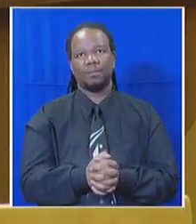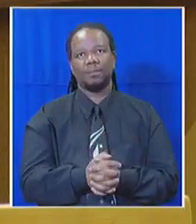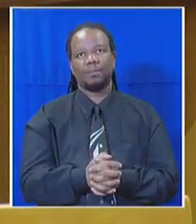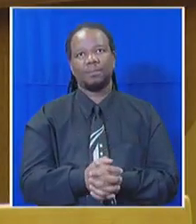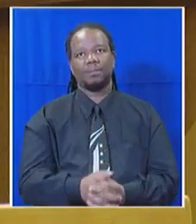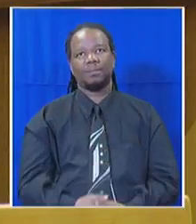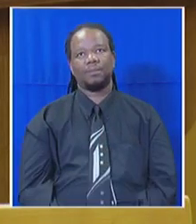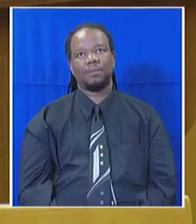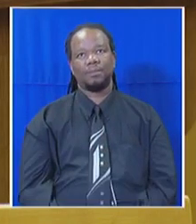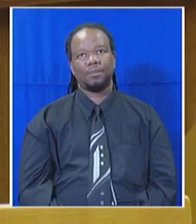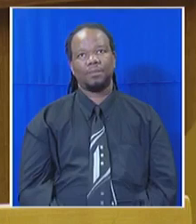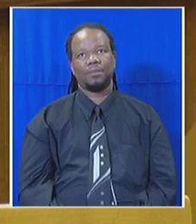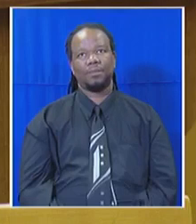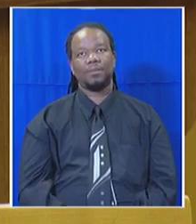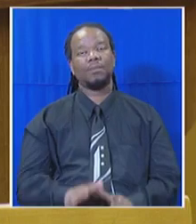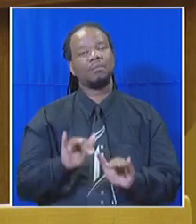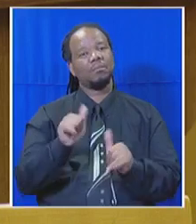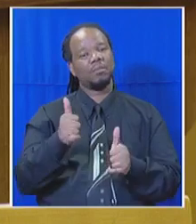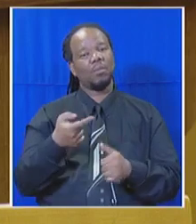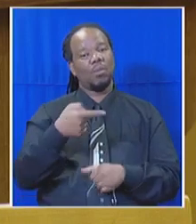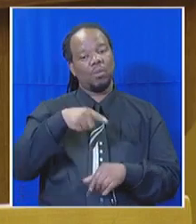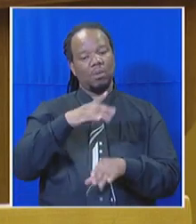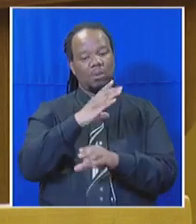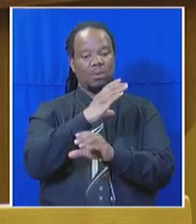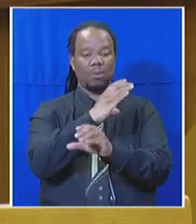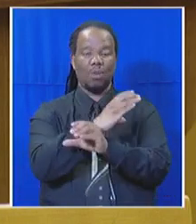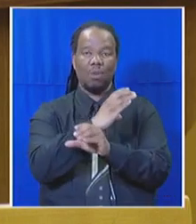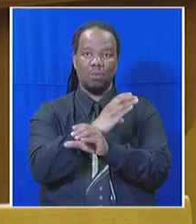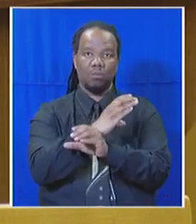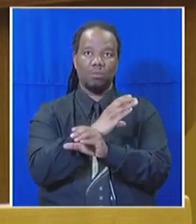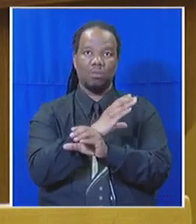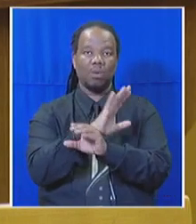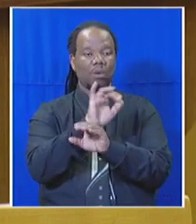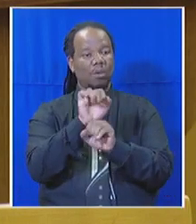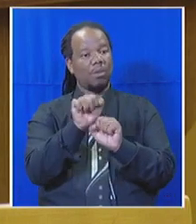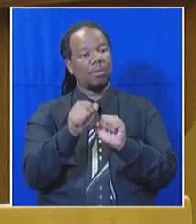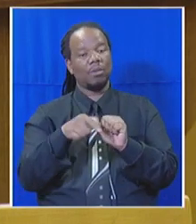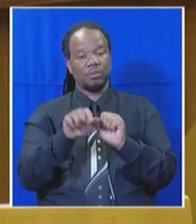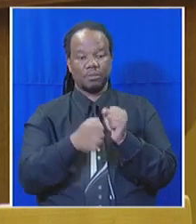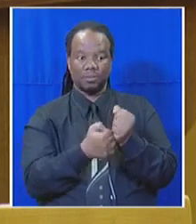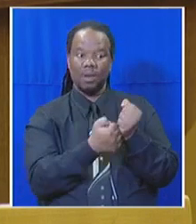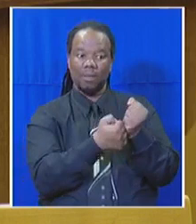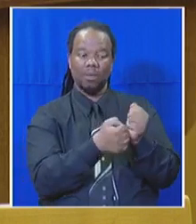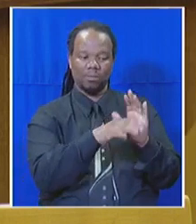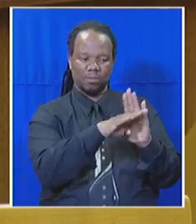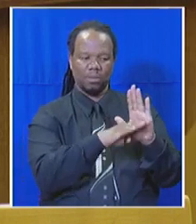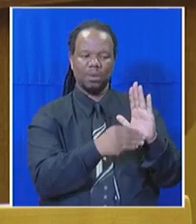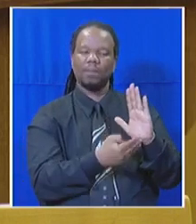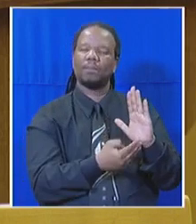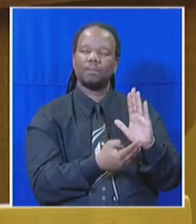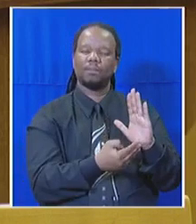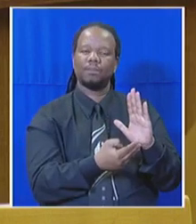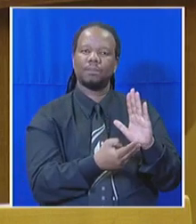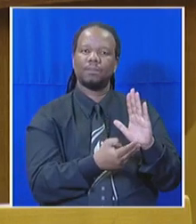Although COPE will support the agreed to a program, we believe that a number